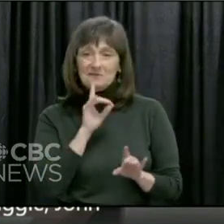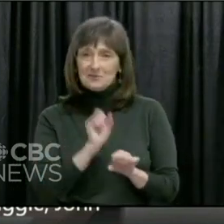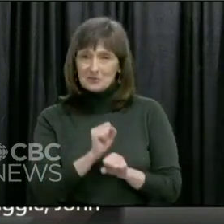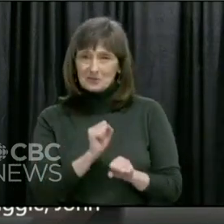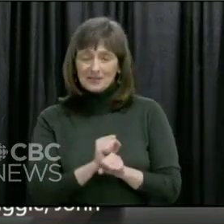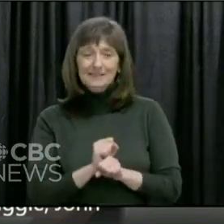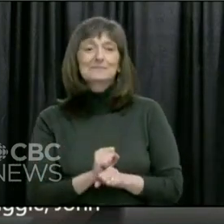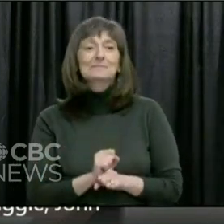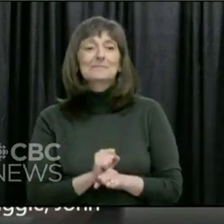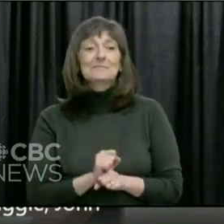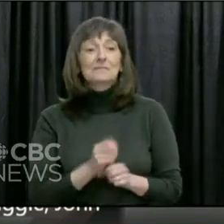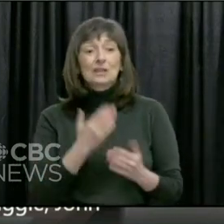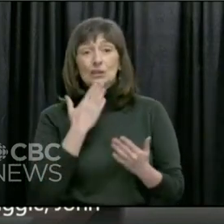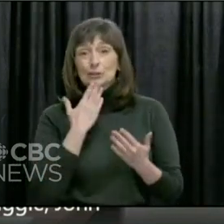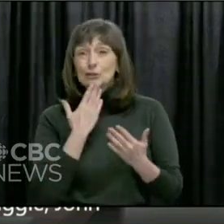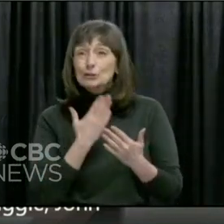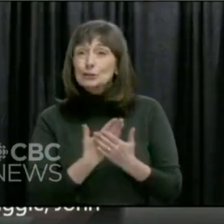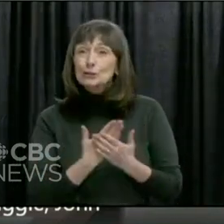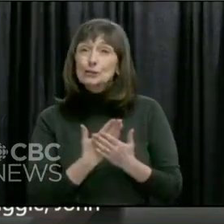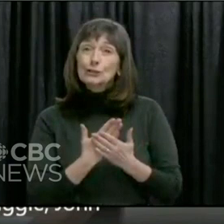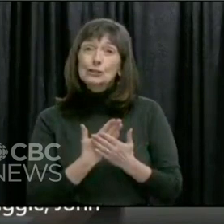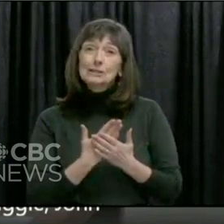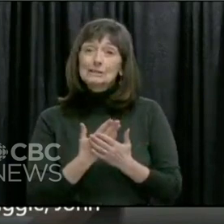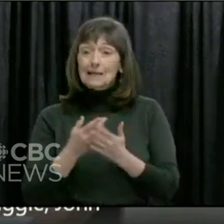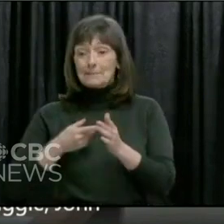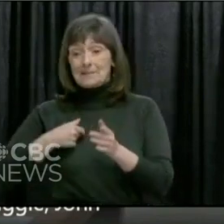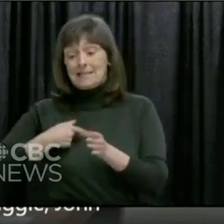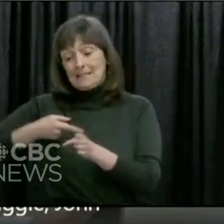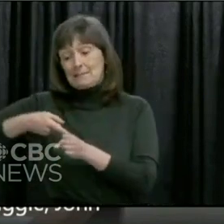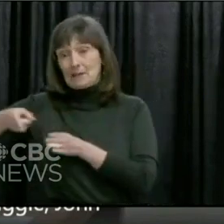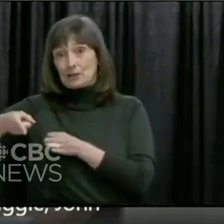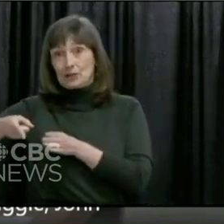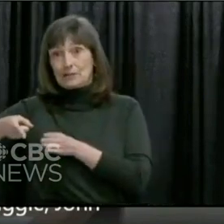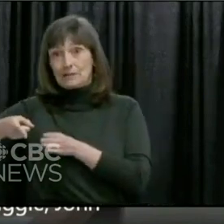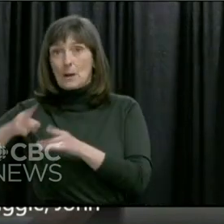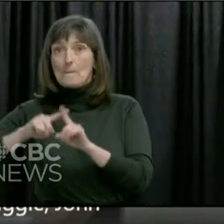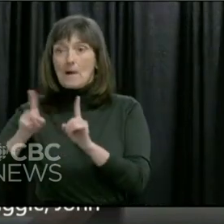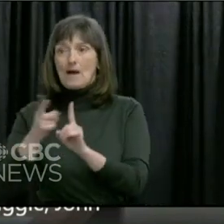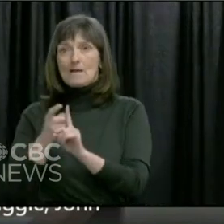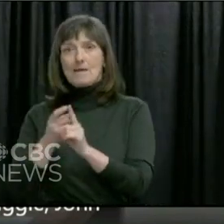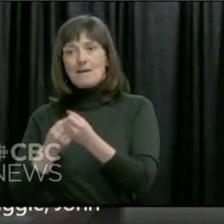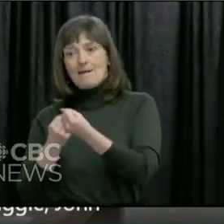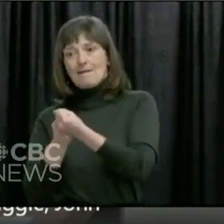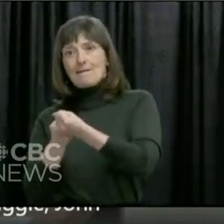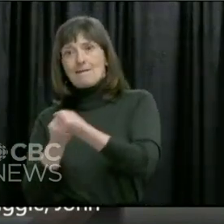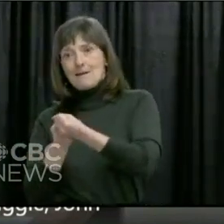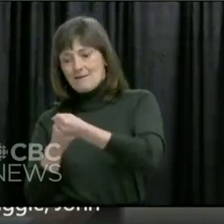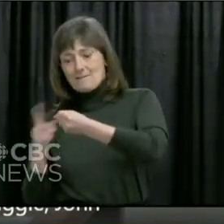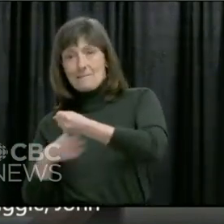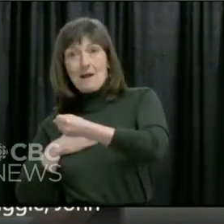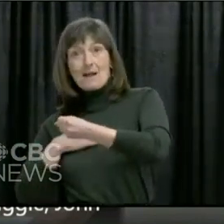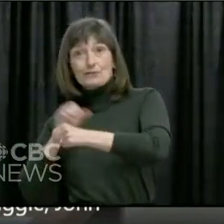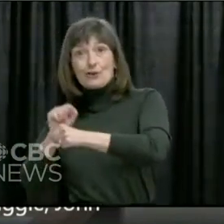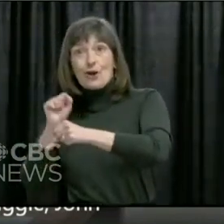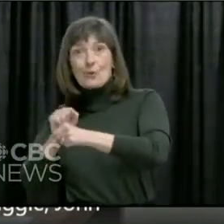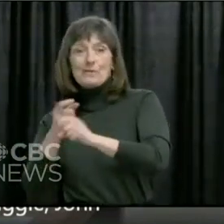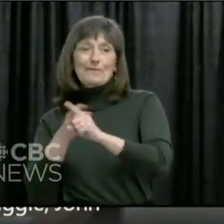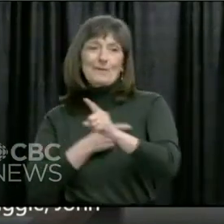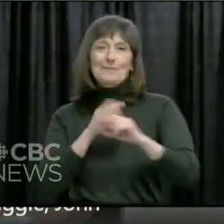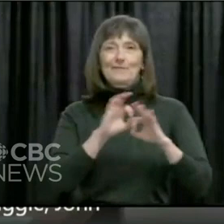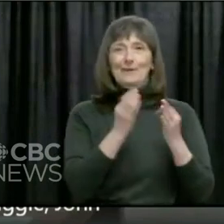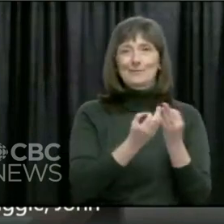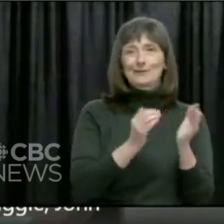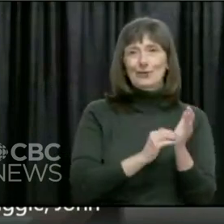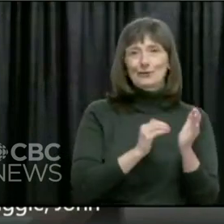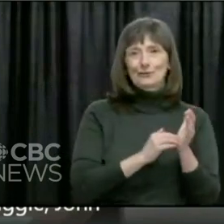that the good foundation for specialist care is the rock on which primary care puts us.